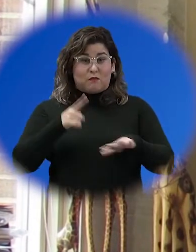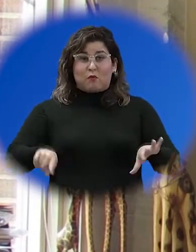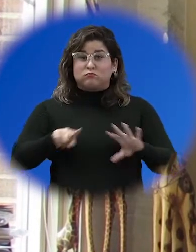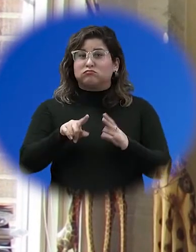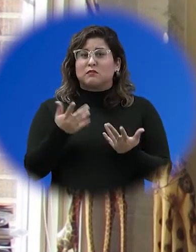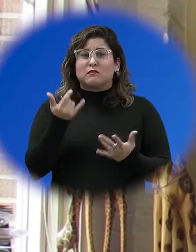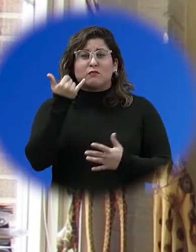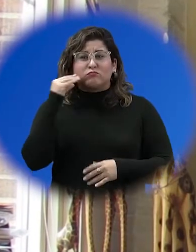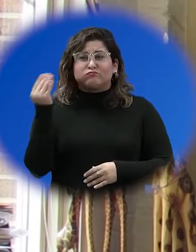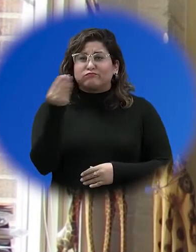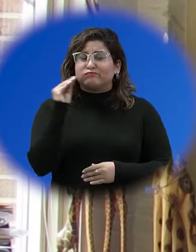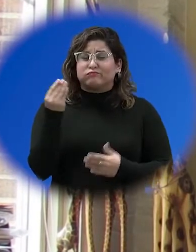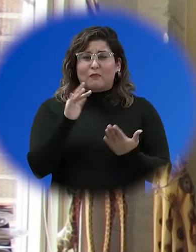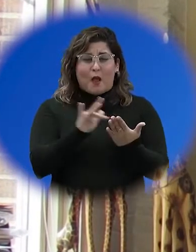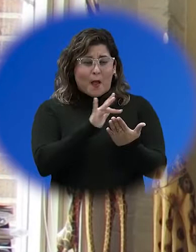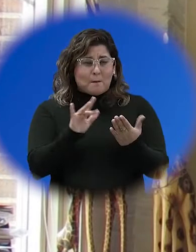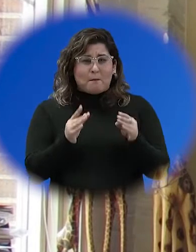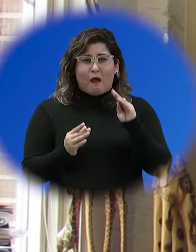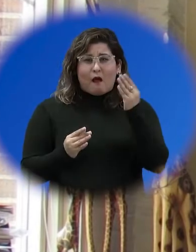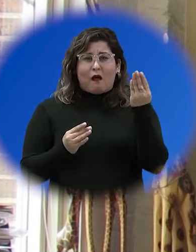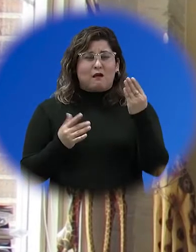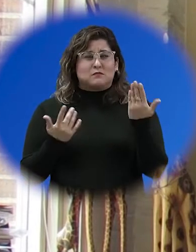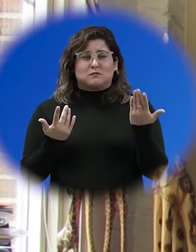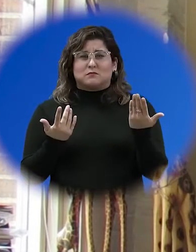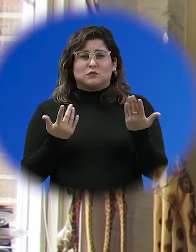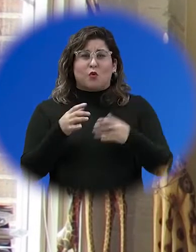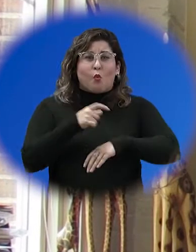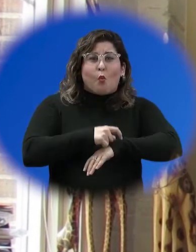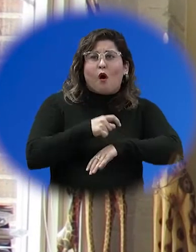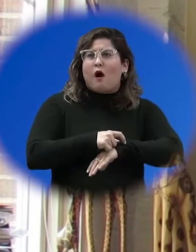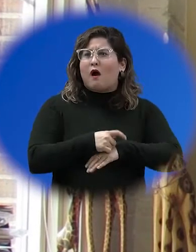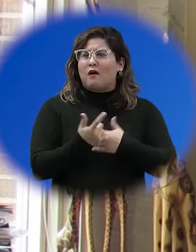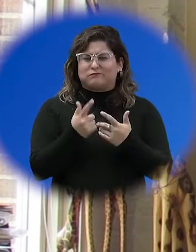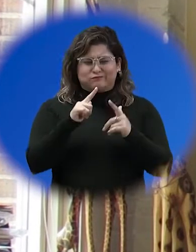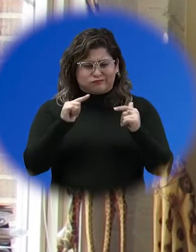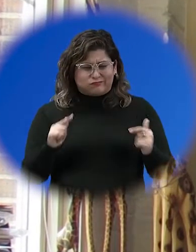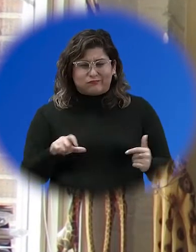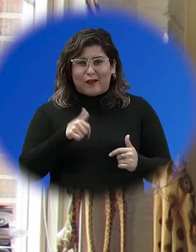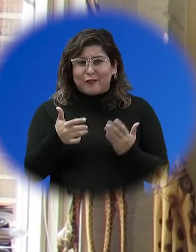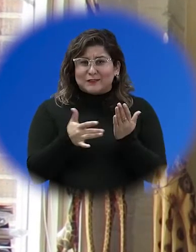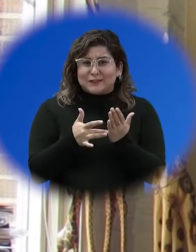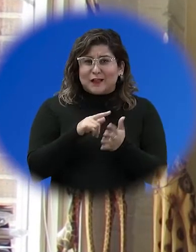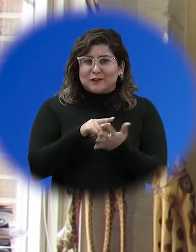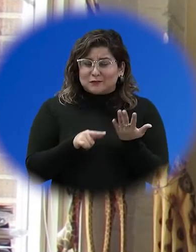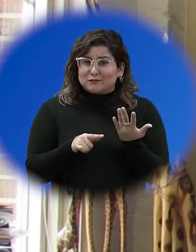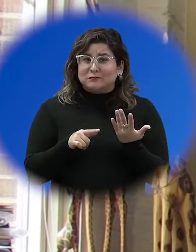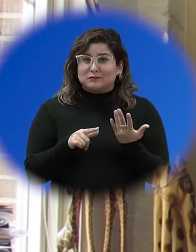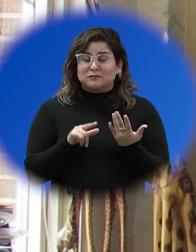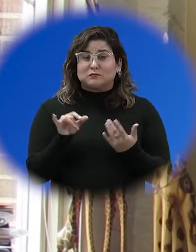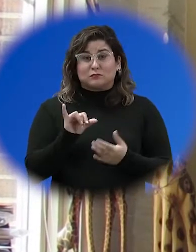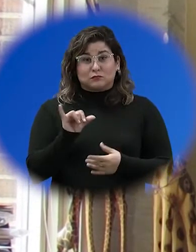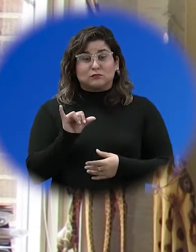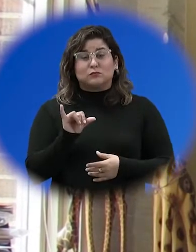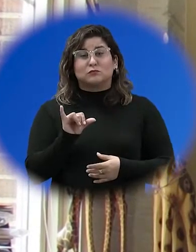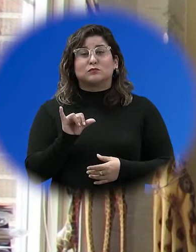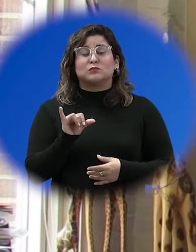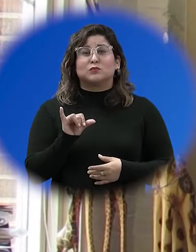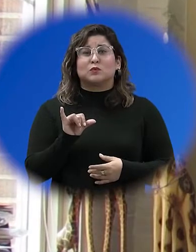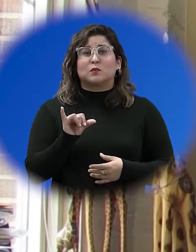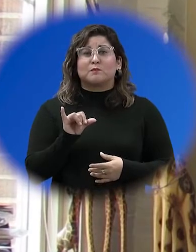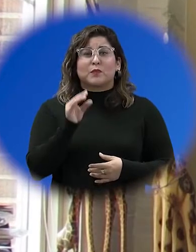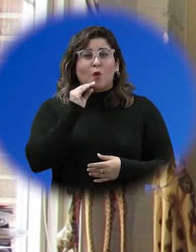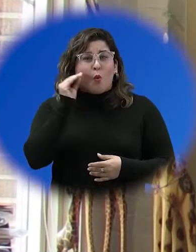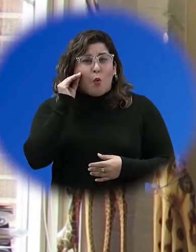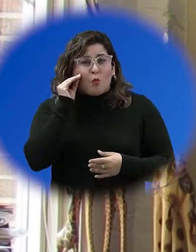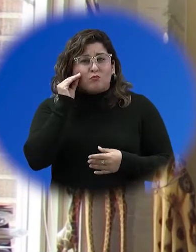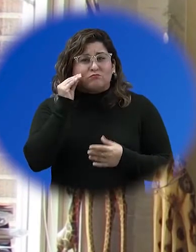that pervasive in mobile devices and iPads and watches and lots of other technologies,